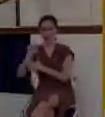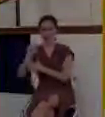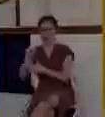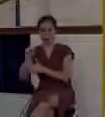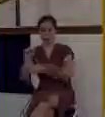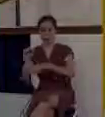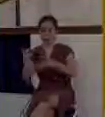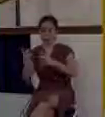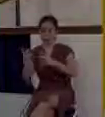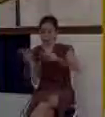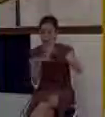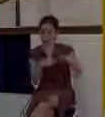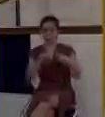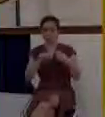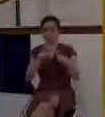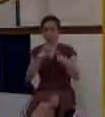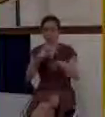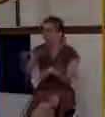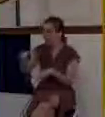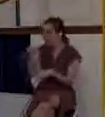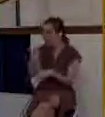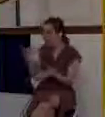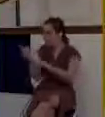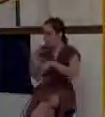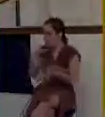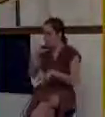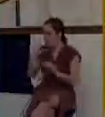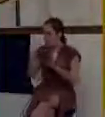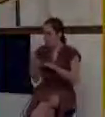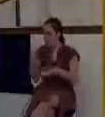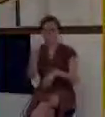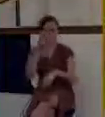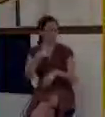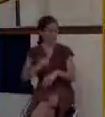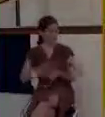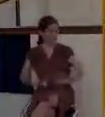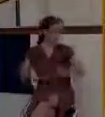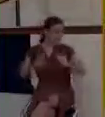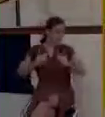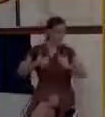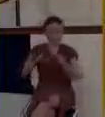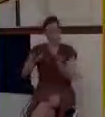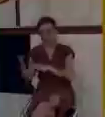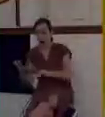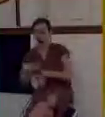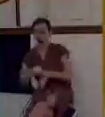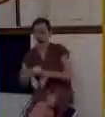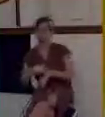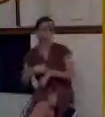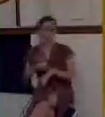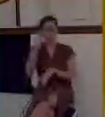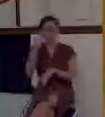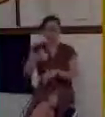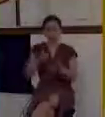I can but live and die serving and honoring the Lord Jesus, it makes no difference to me whether I'm eaten by cannibals or by